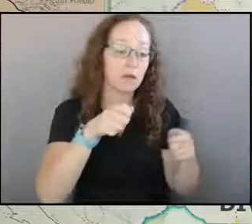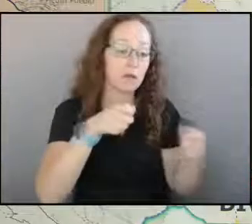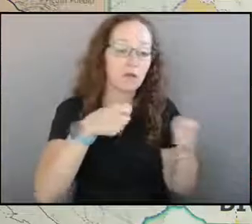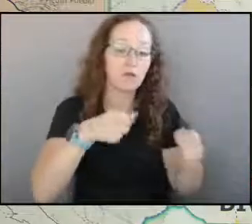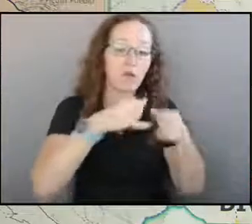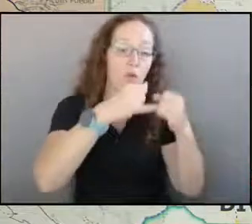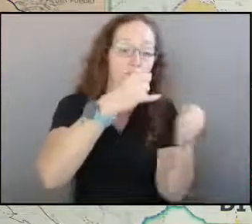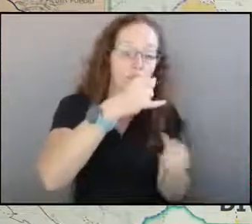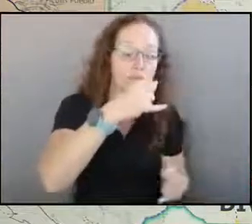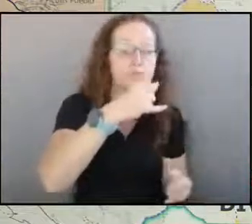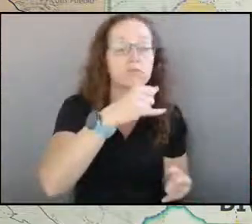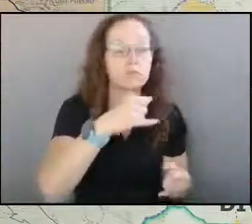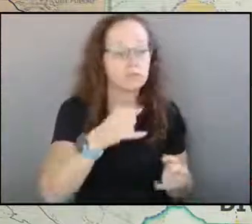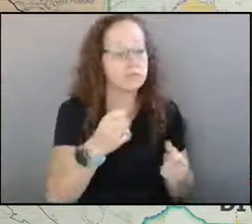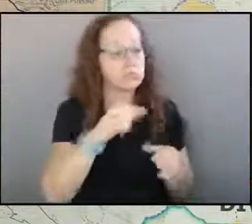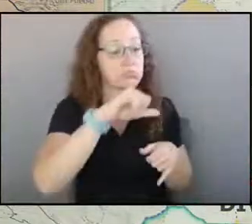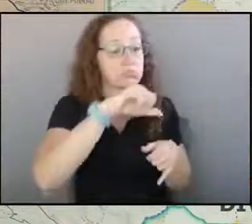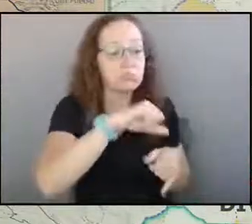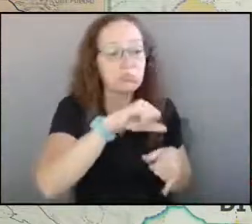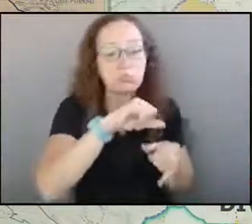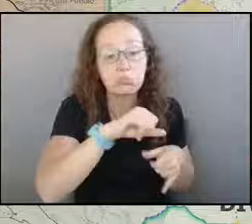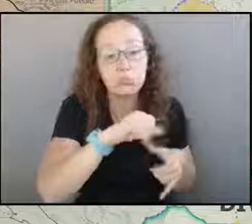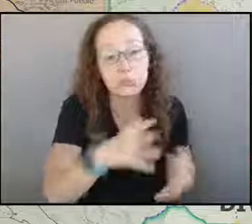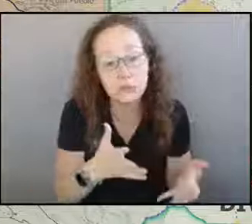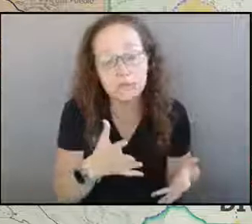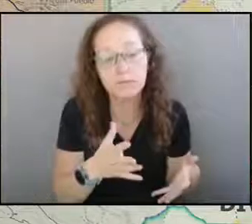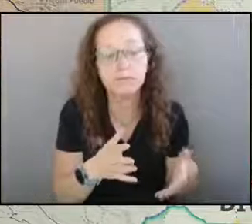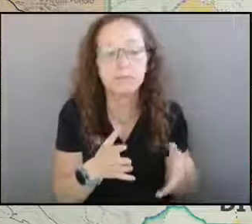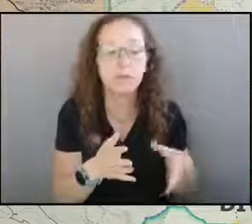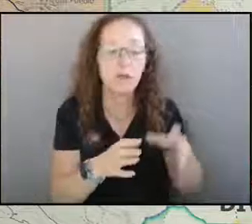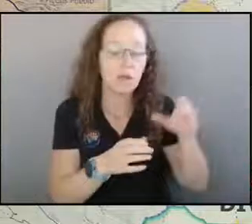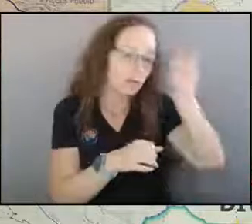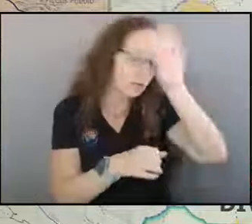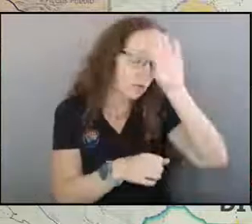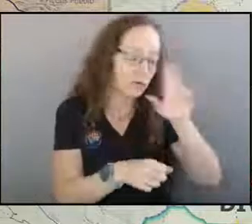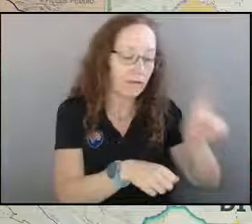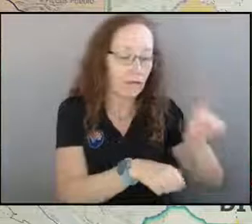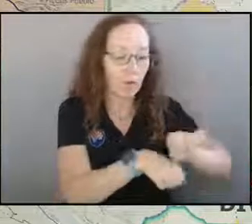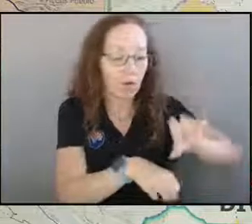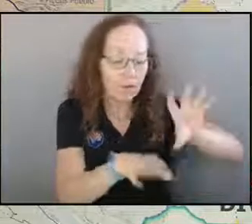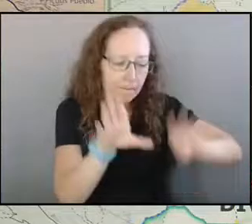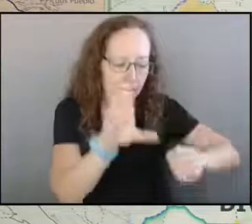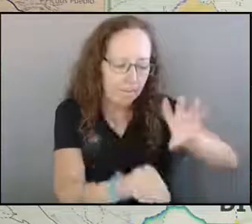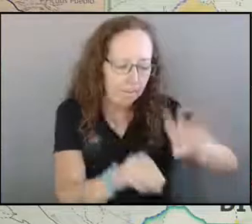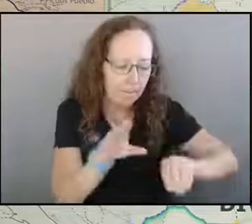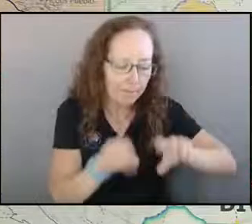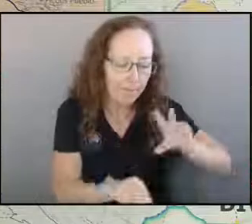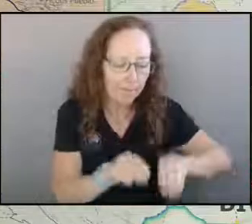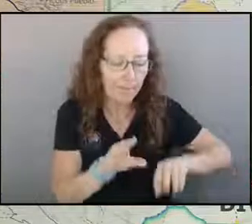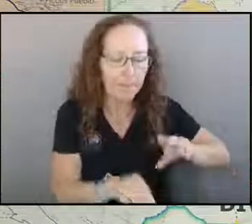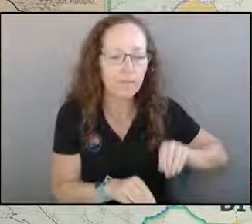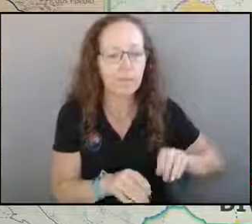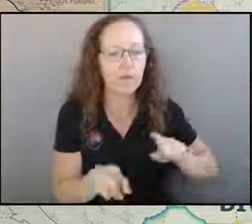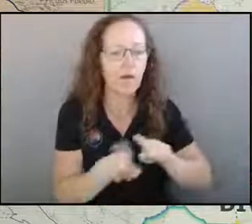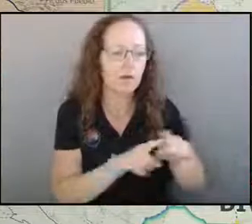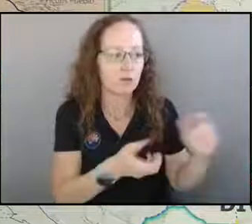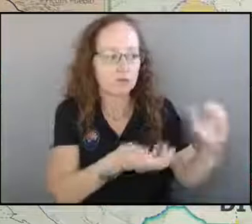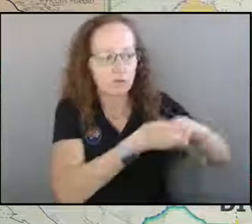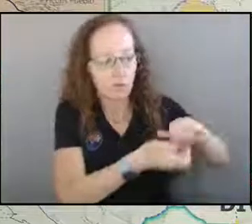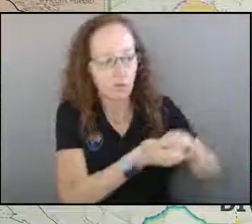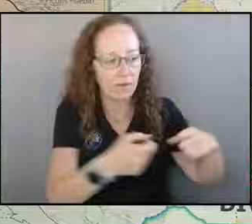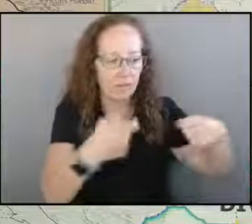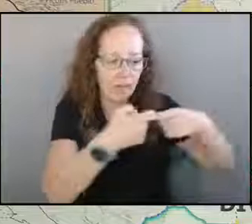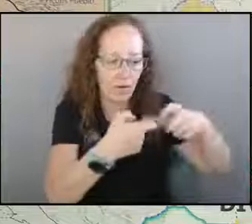up and coordinate with power companies so they can get access into there and make some of their correction or some of their